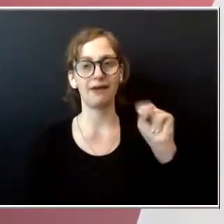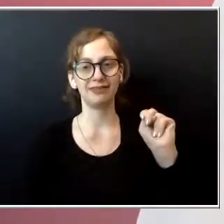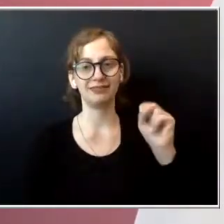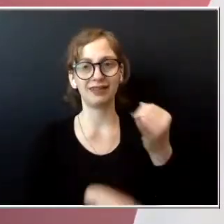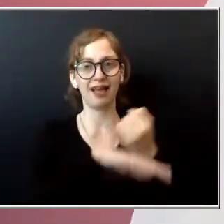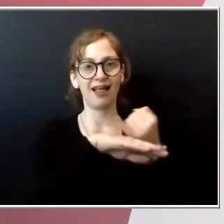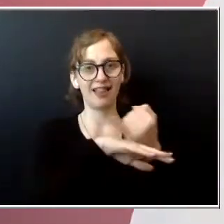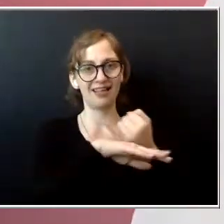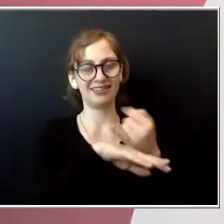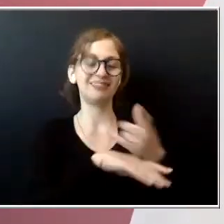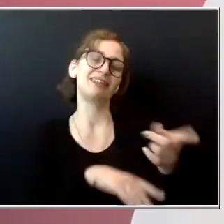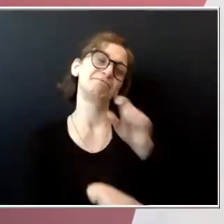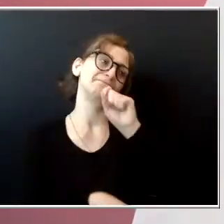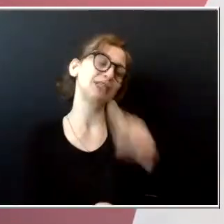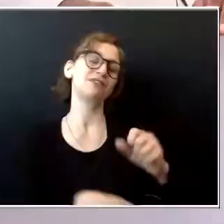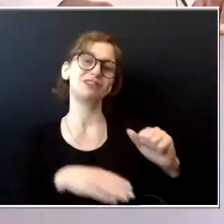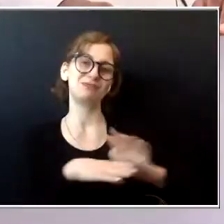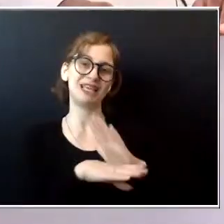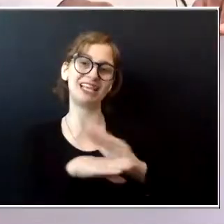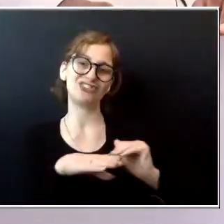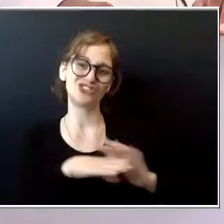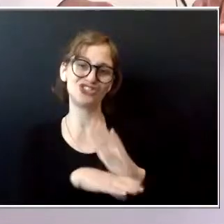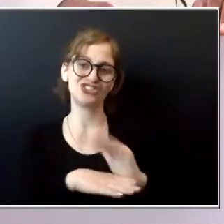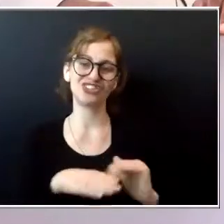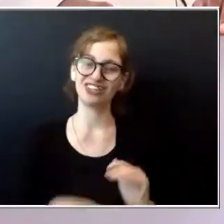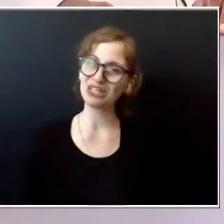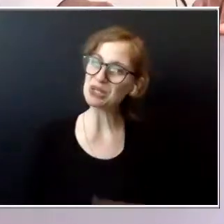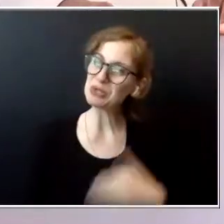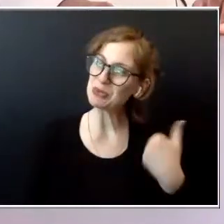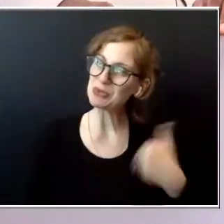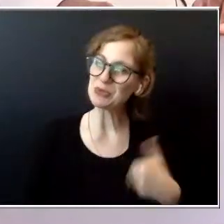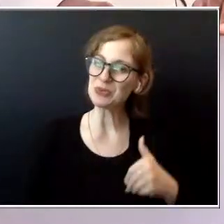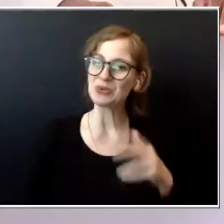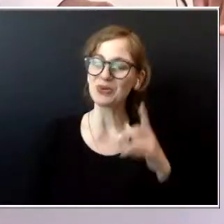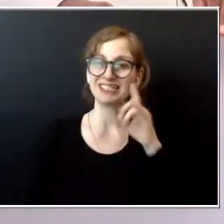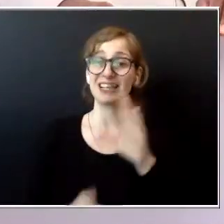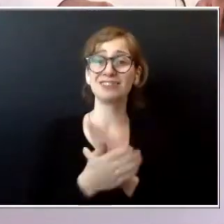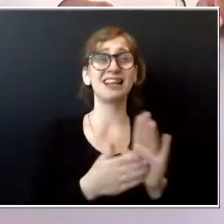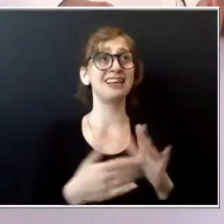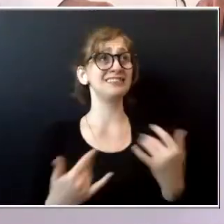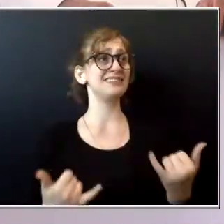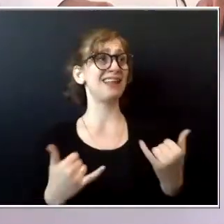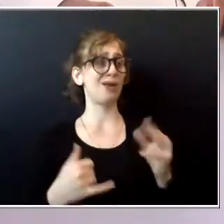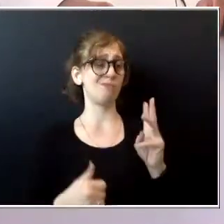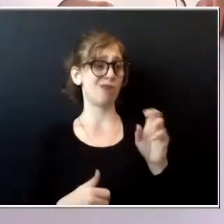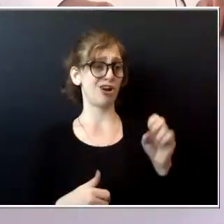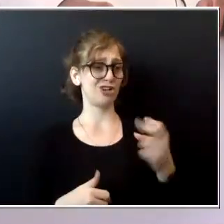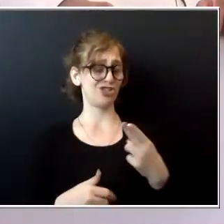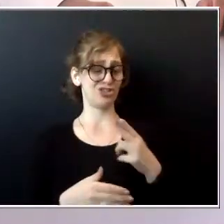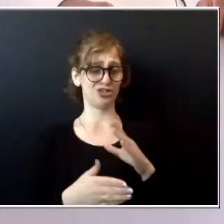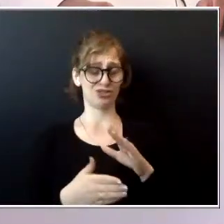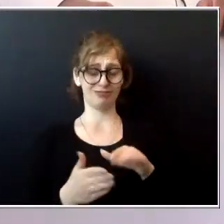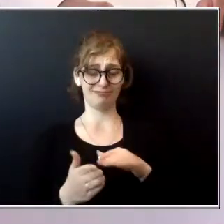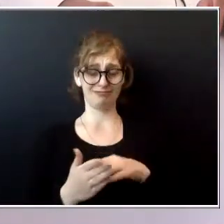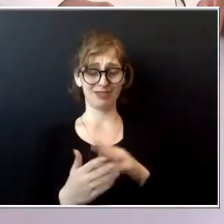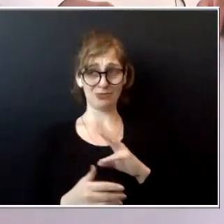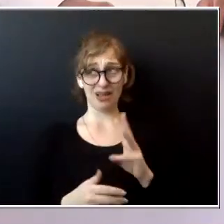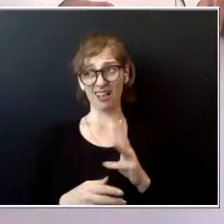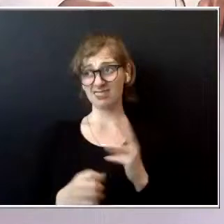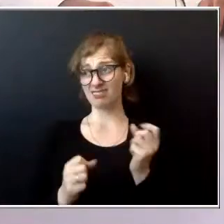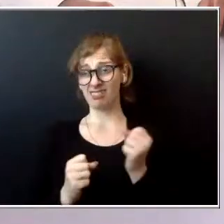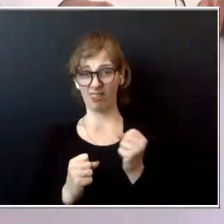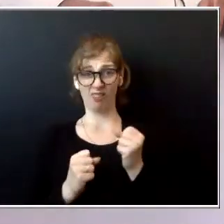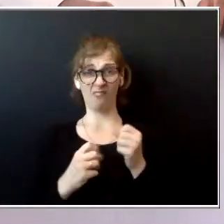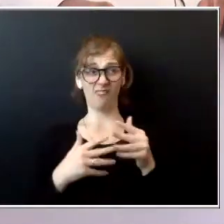beach, and we love it too. It sounds really nice when it's March in the Midwest. Yes. And it's been cold and gray, although it's supposed to be a little